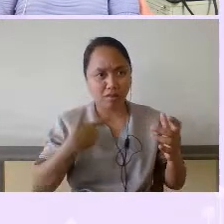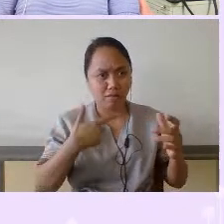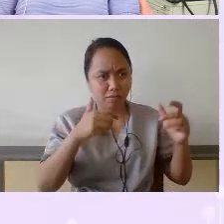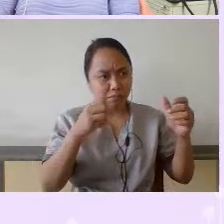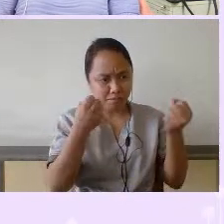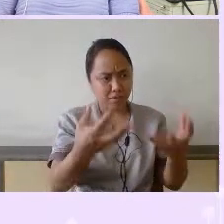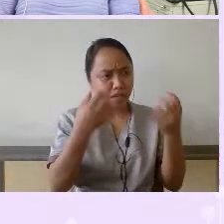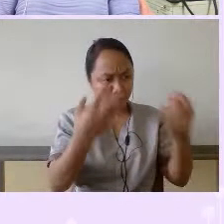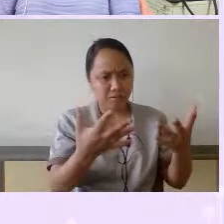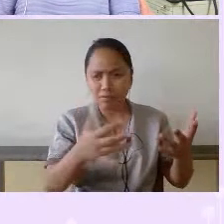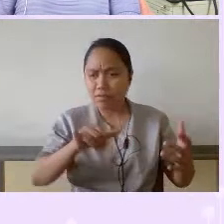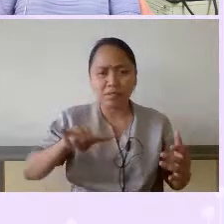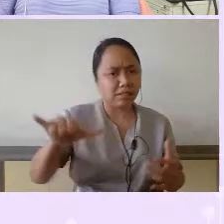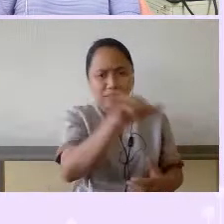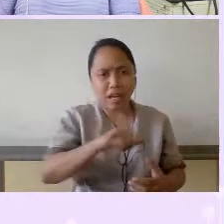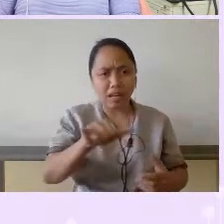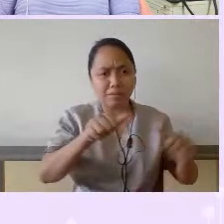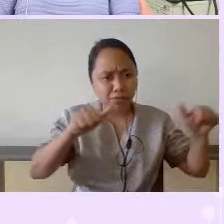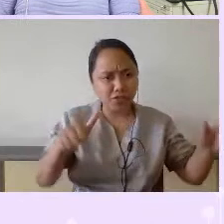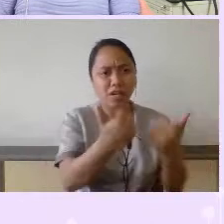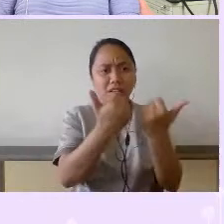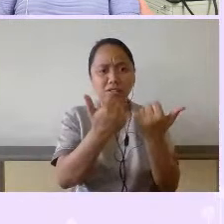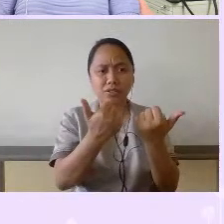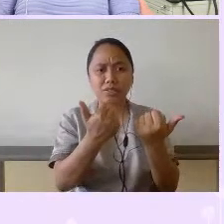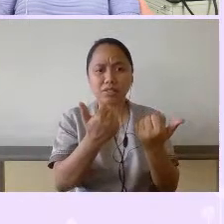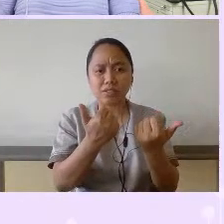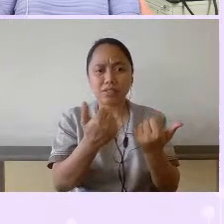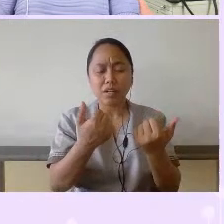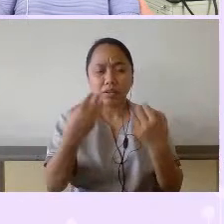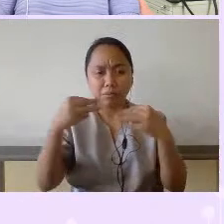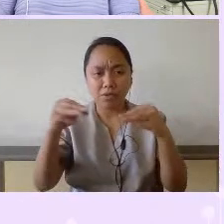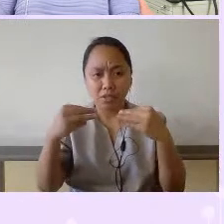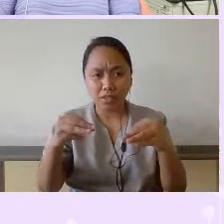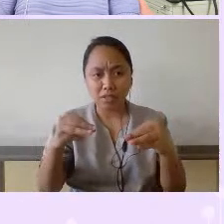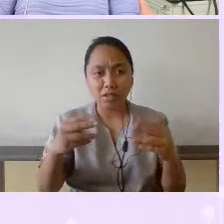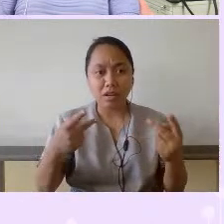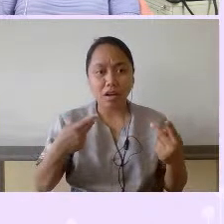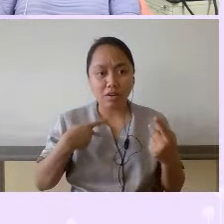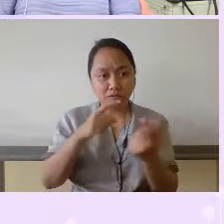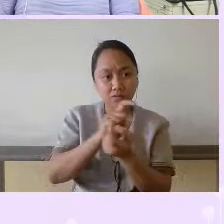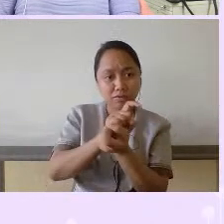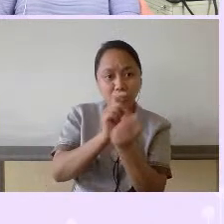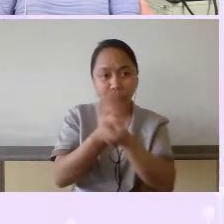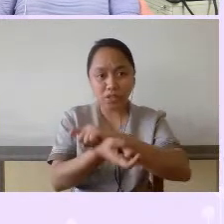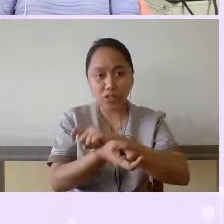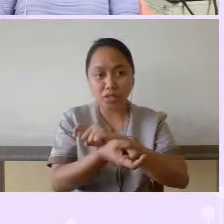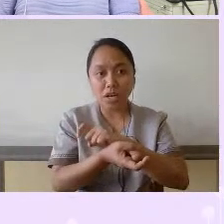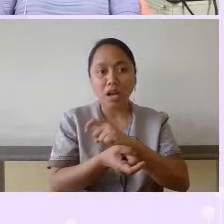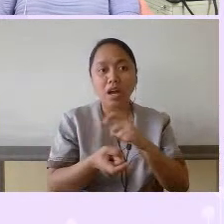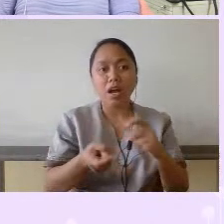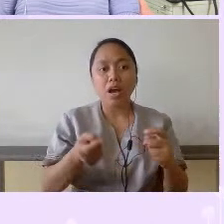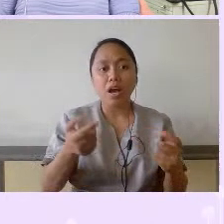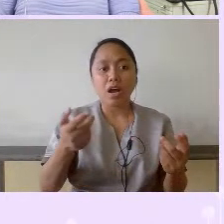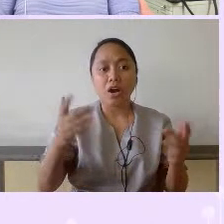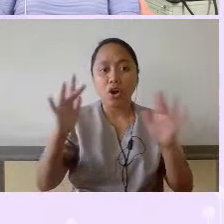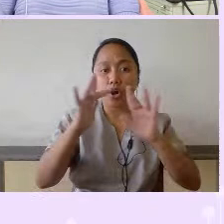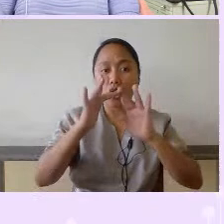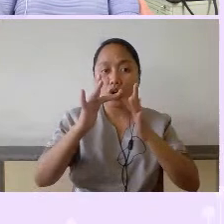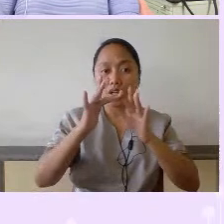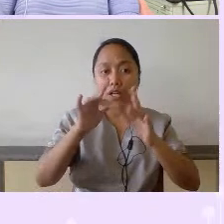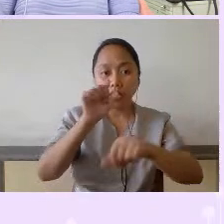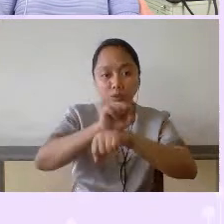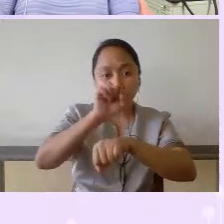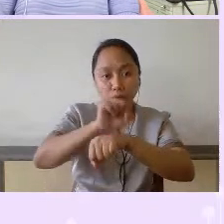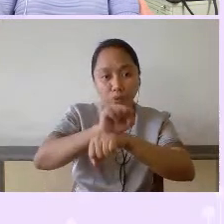ating mga workforce. The compounded effects of automation and the pandemic is disrupting employment and